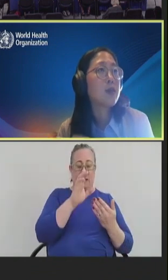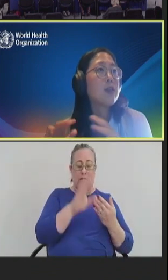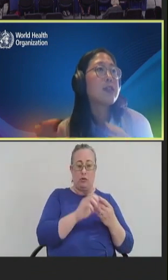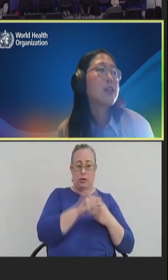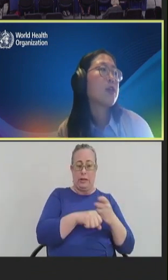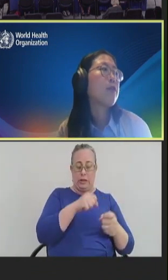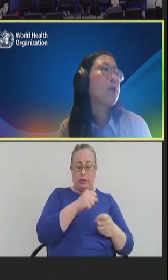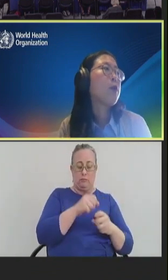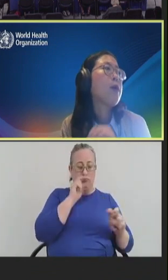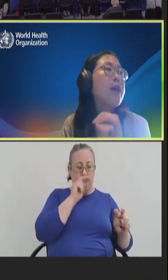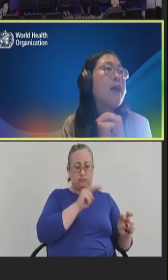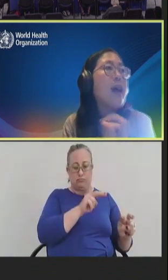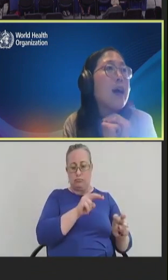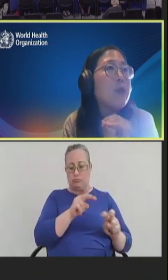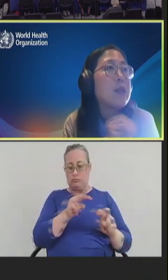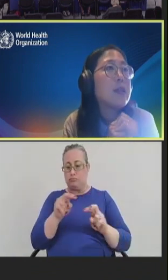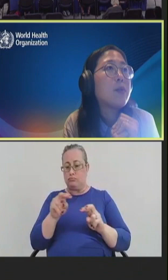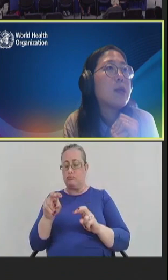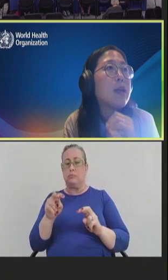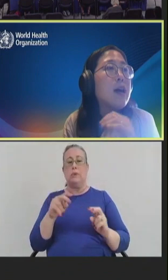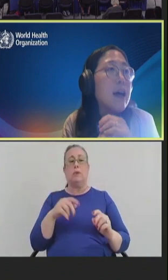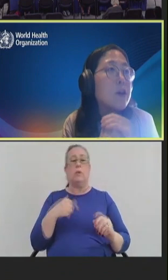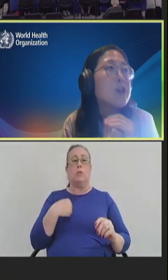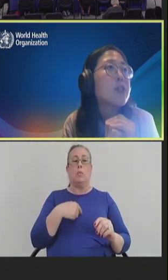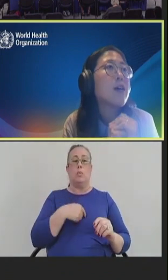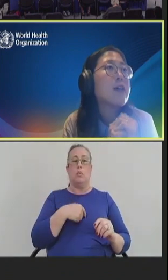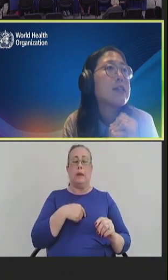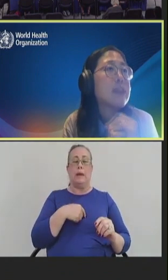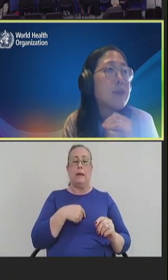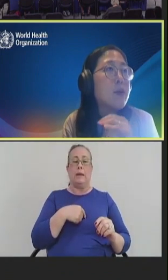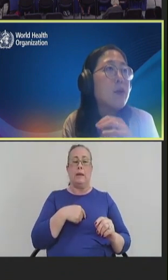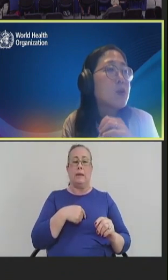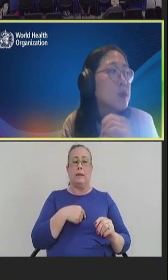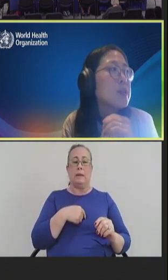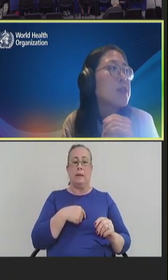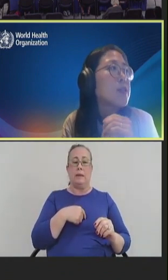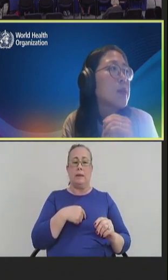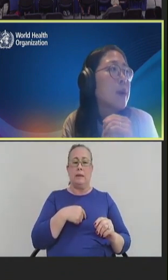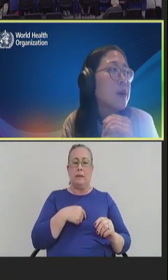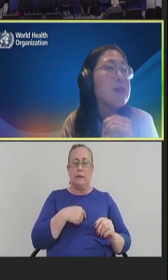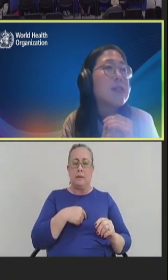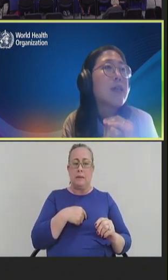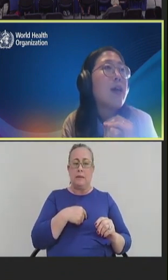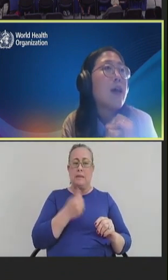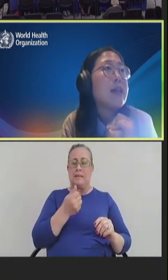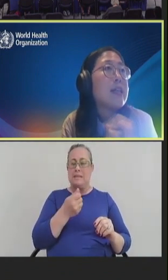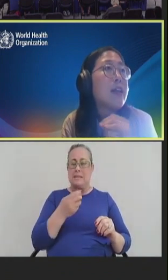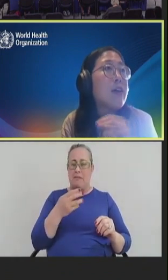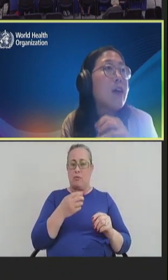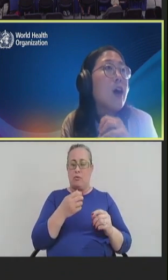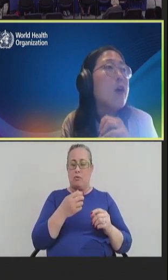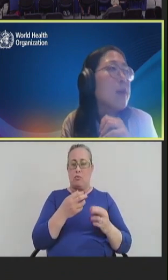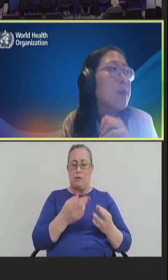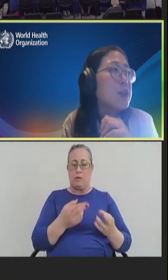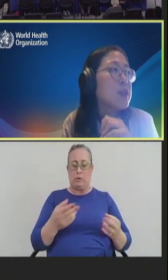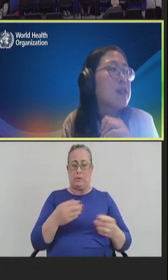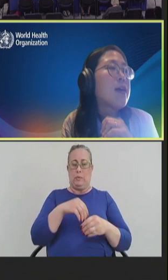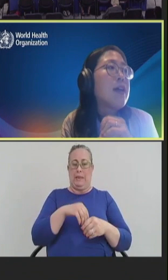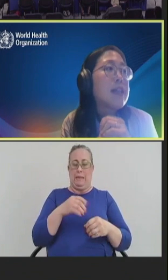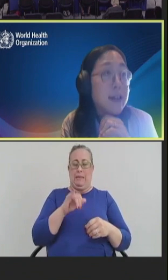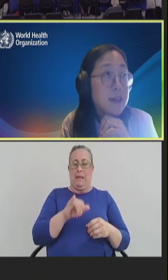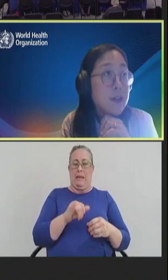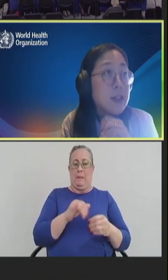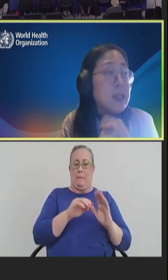present a cross-sectional view. We leveraging on the several sources of the models, and here are outcome